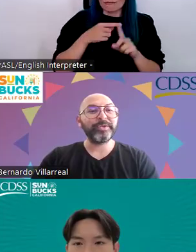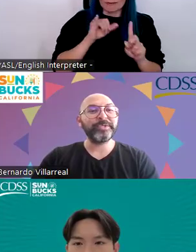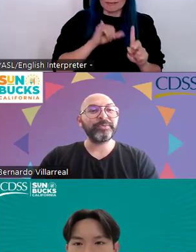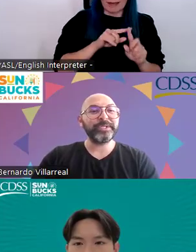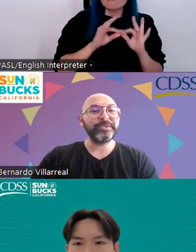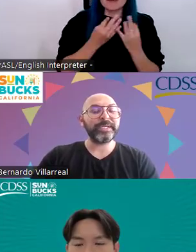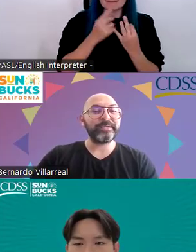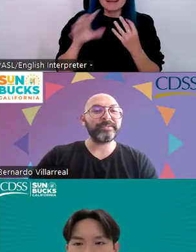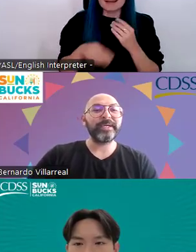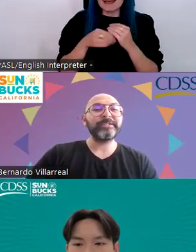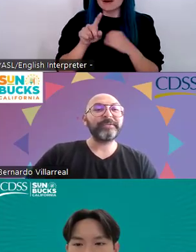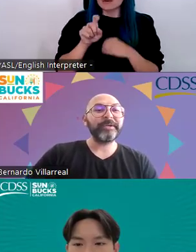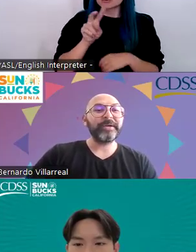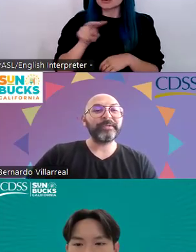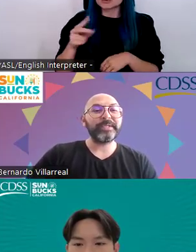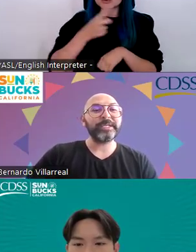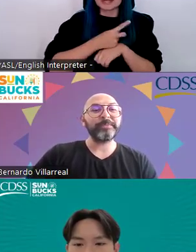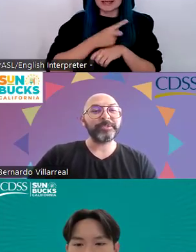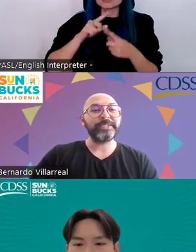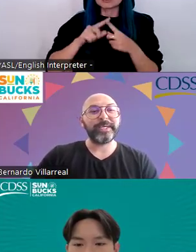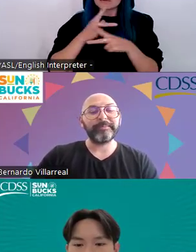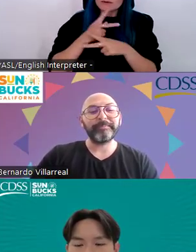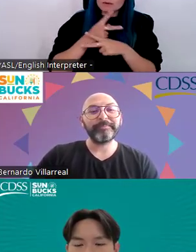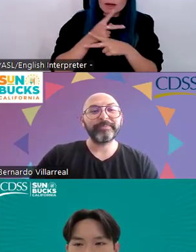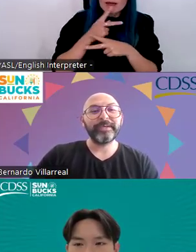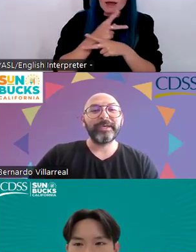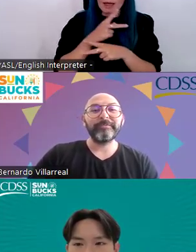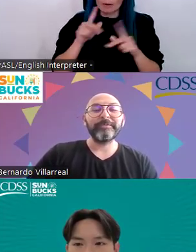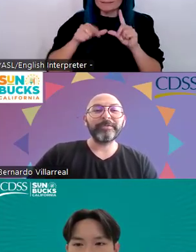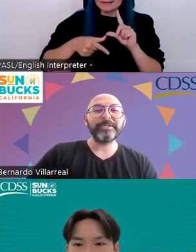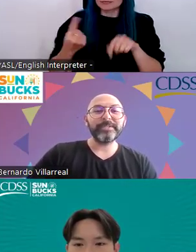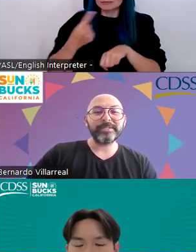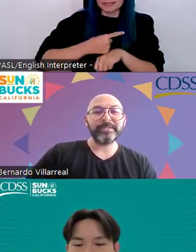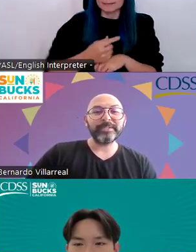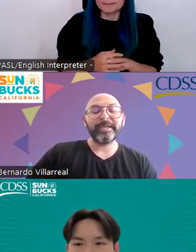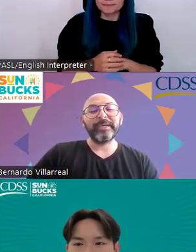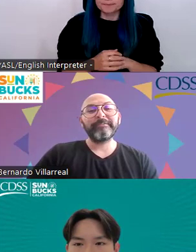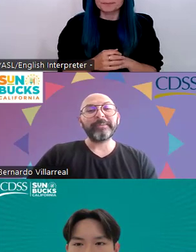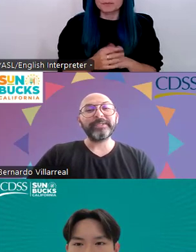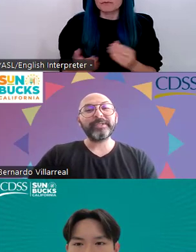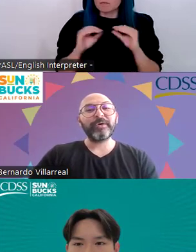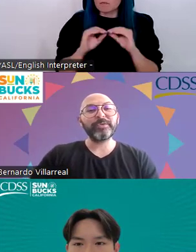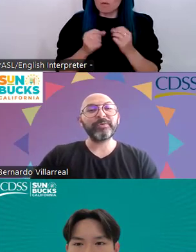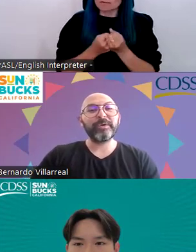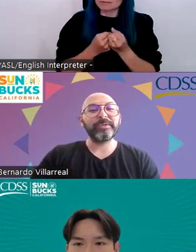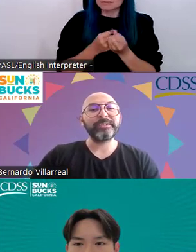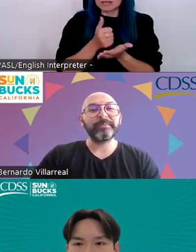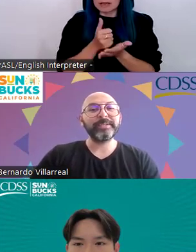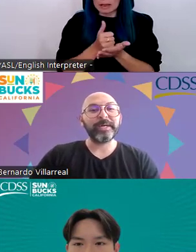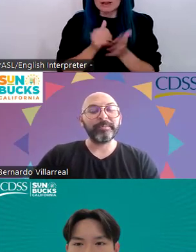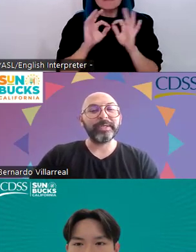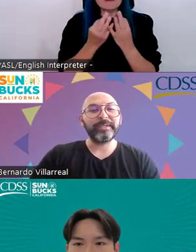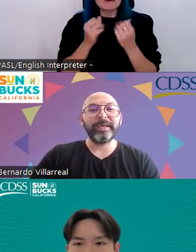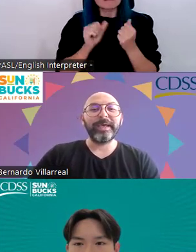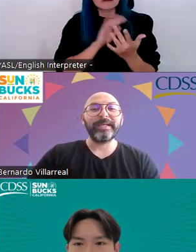can add 122 days to figure out the expungement date. And for further assistance, families can also call